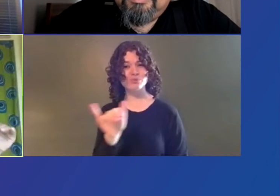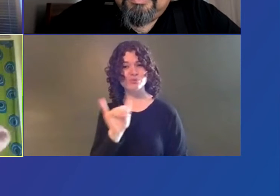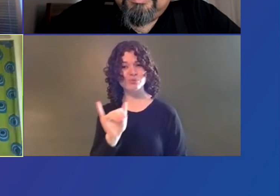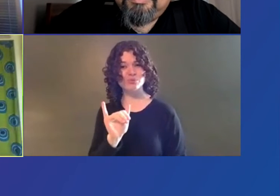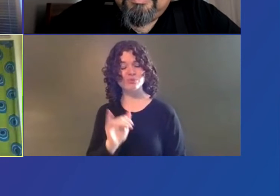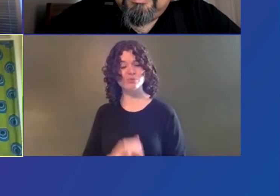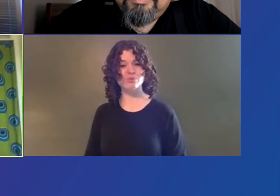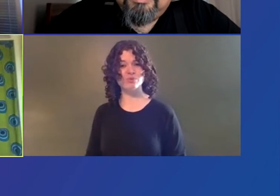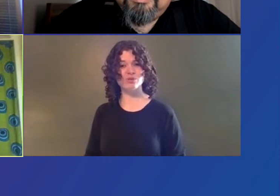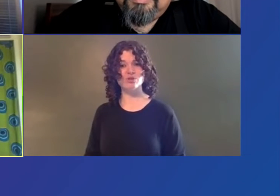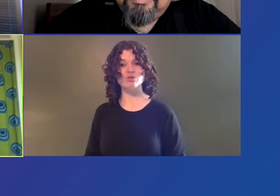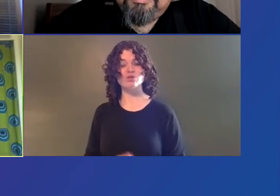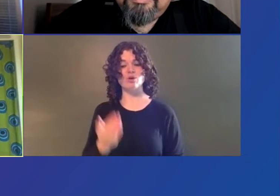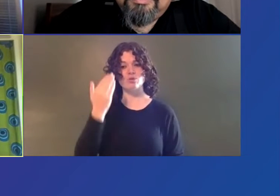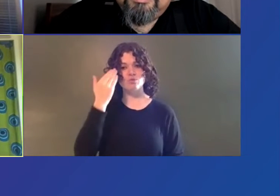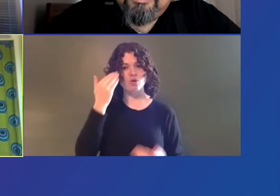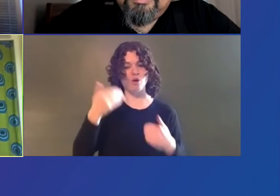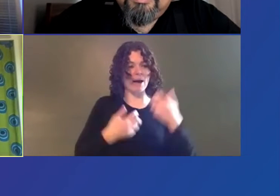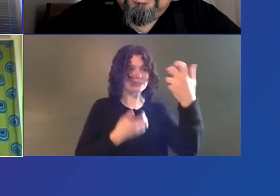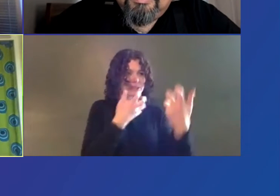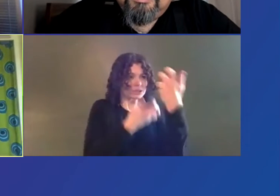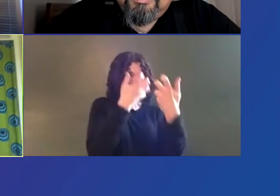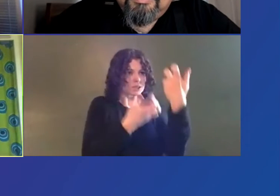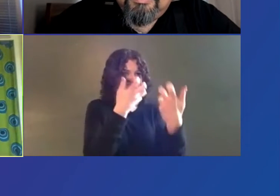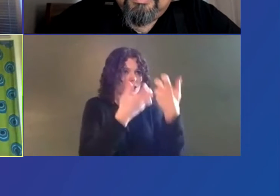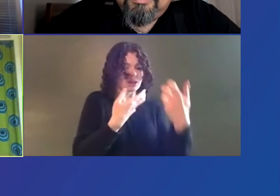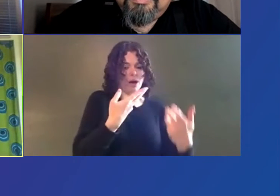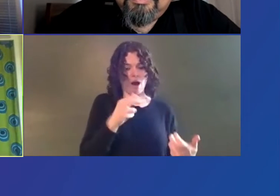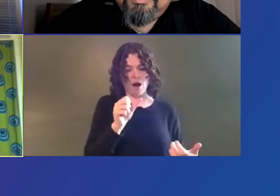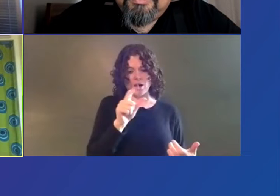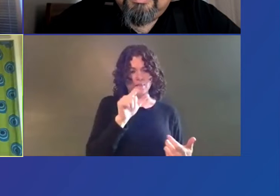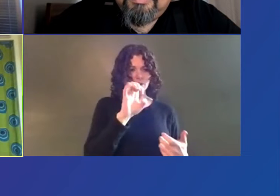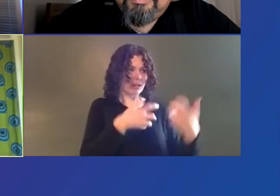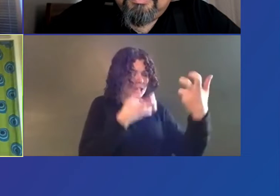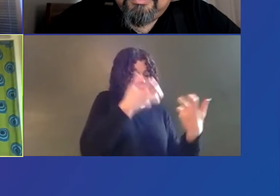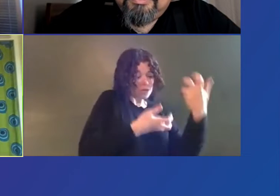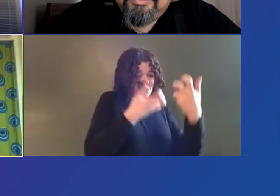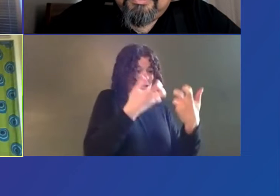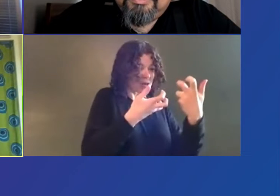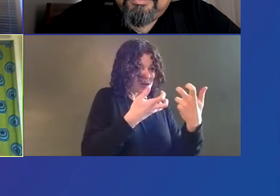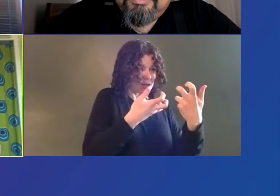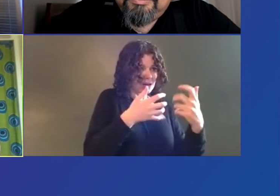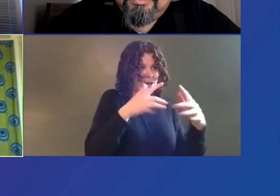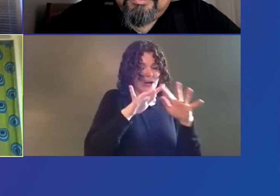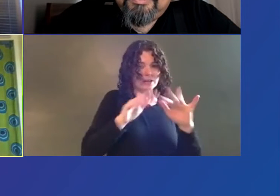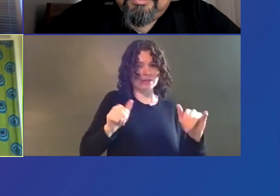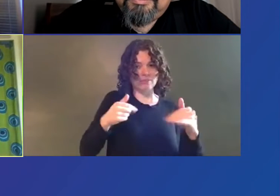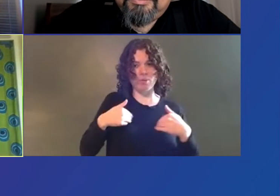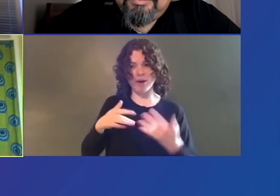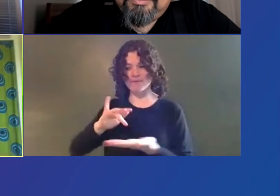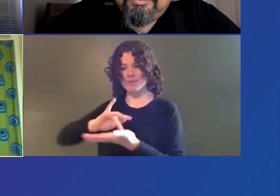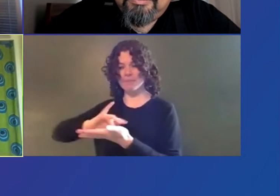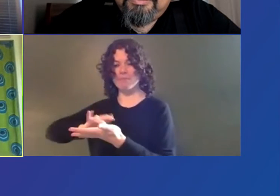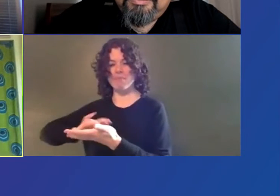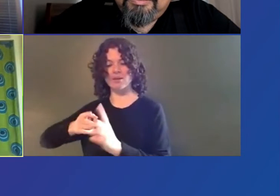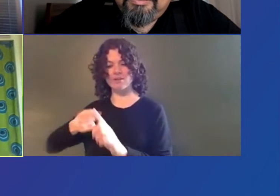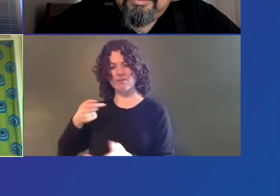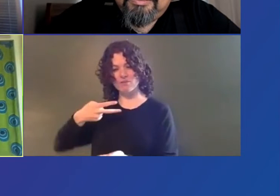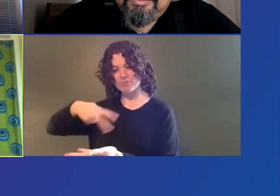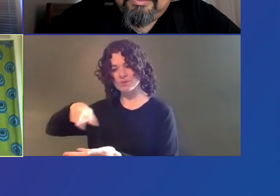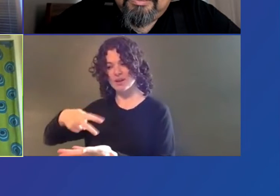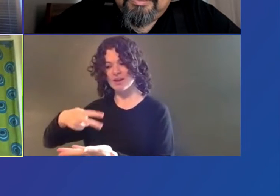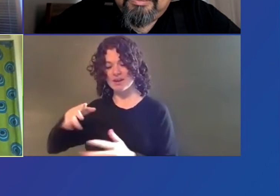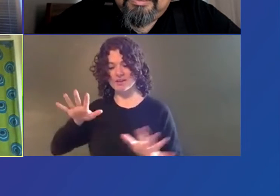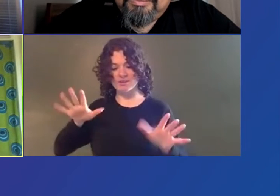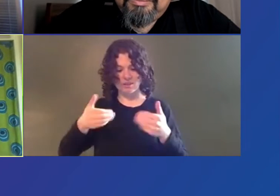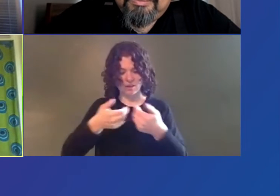the survival masquerade is here, and you know the medicine of what we do is here, then it really is, this whole split